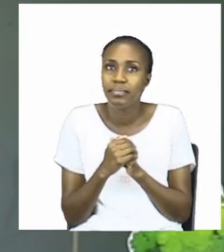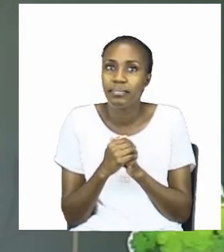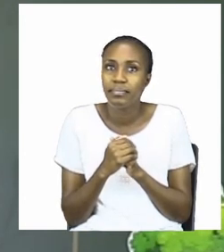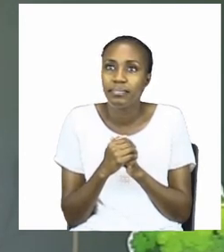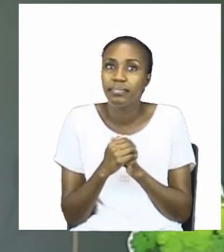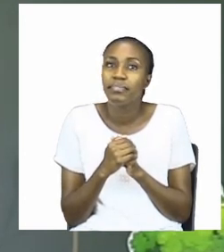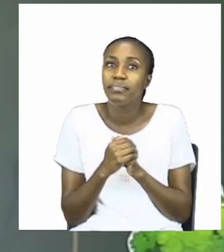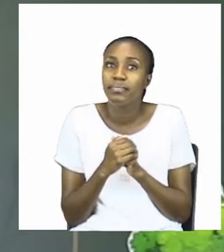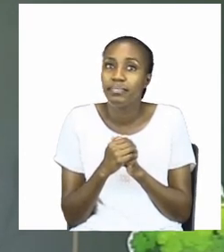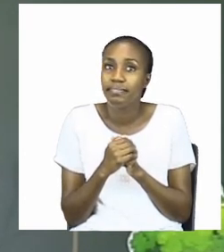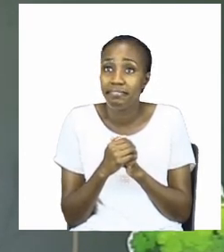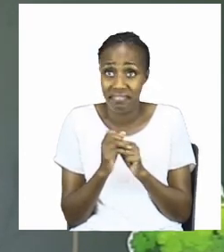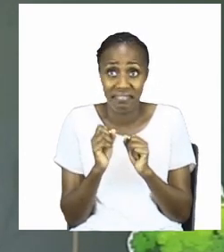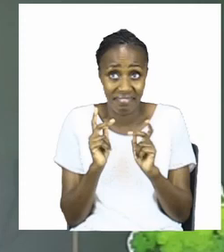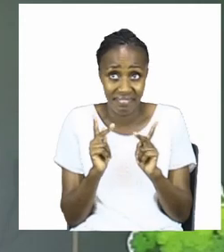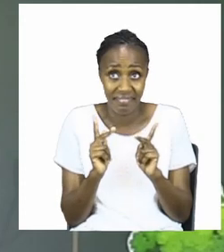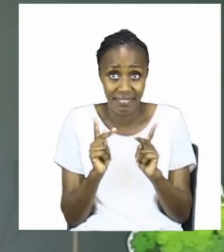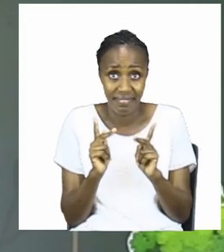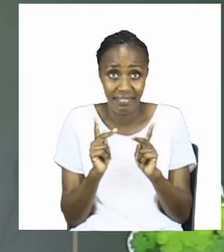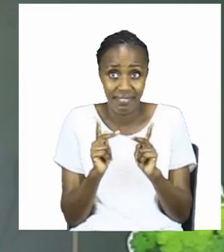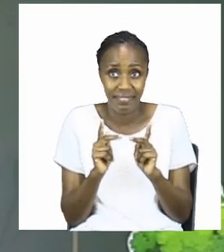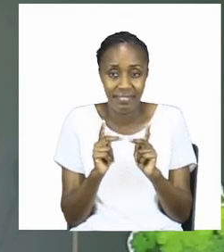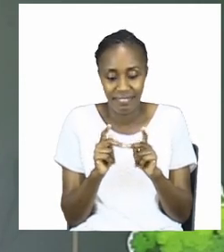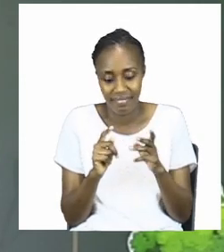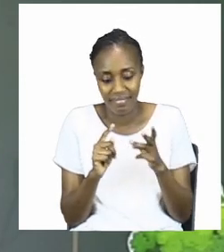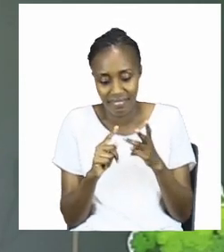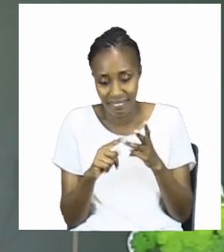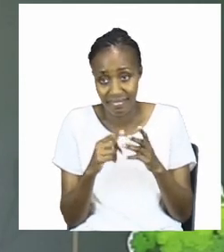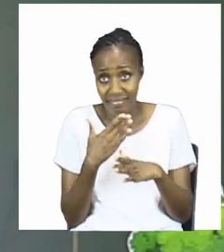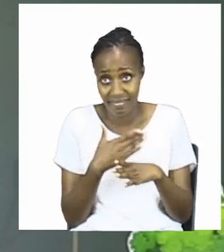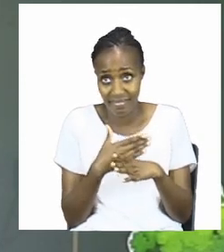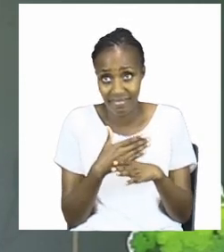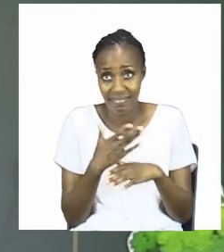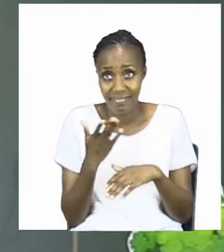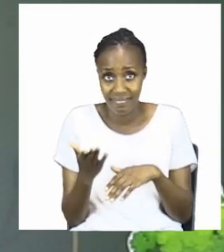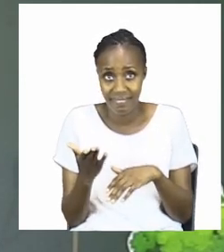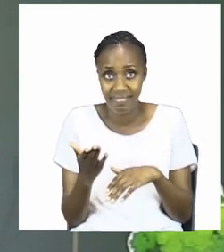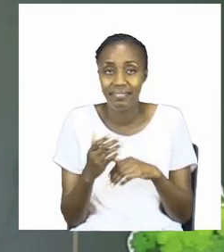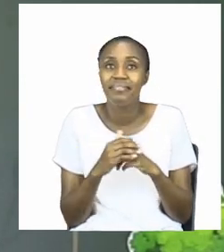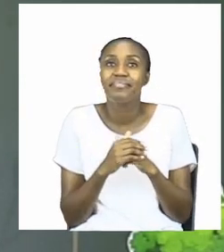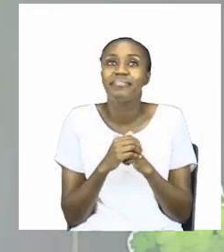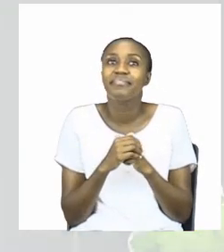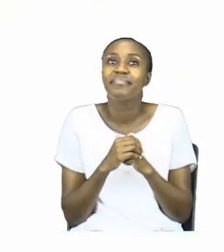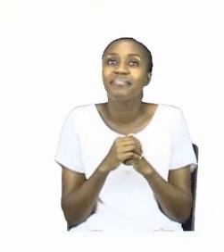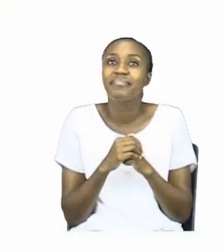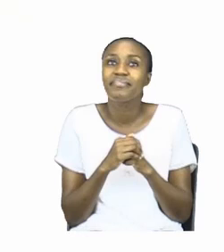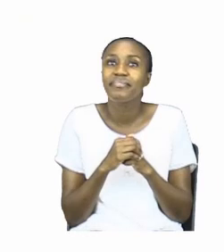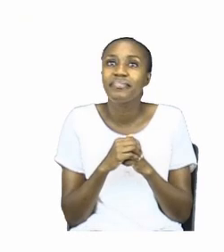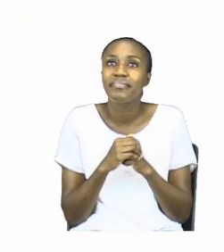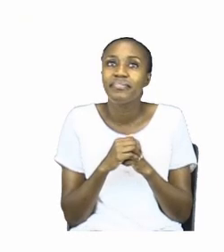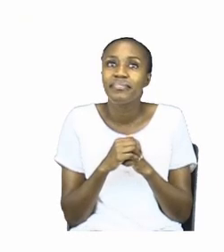everyone, before you go ahead and circle all your trees, let's quickly see what we have to do on